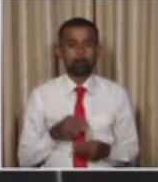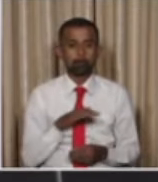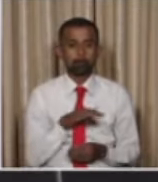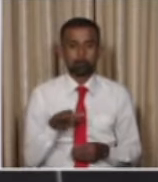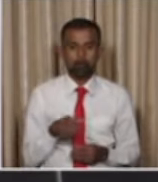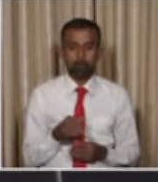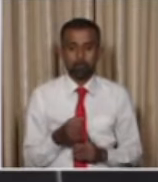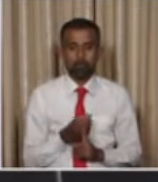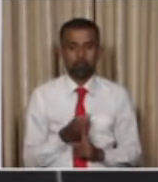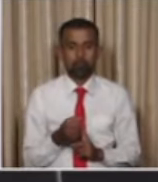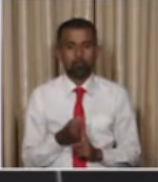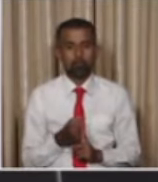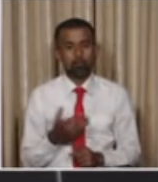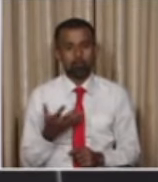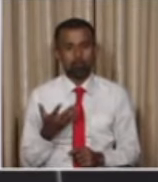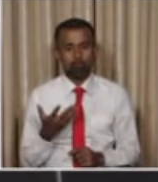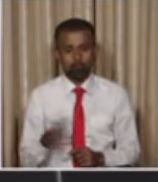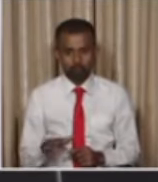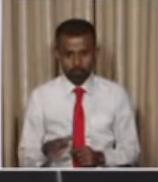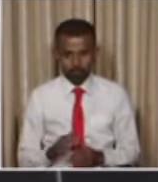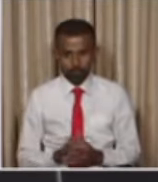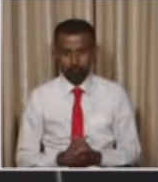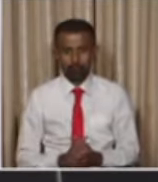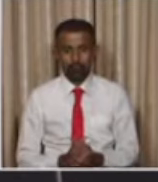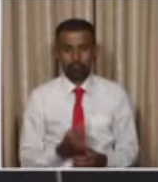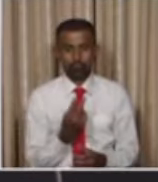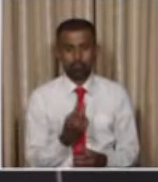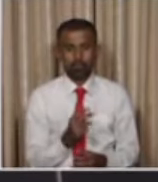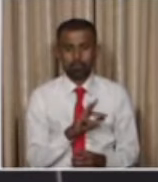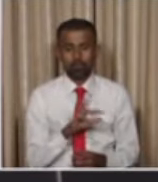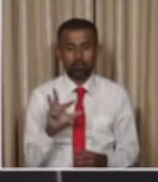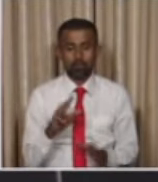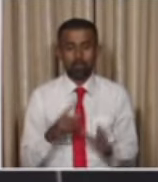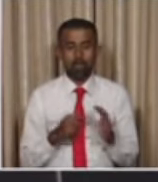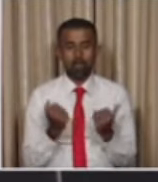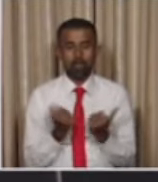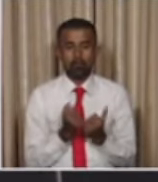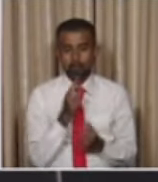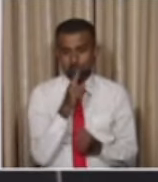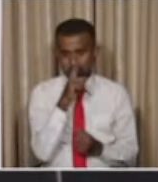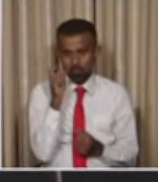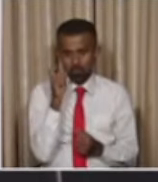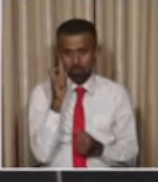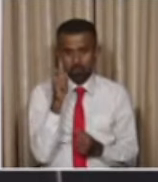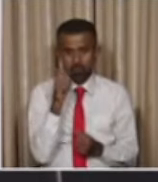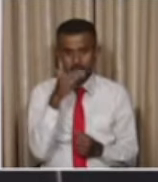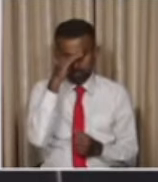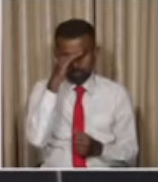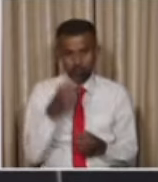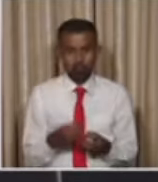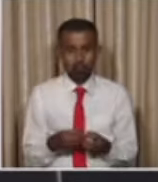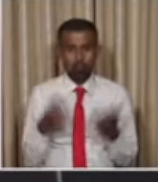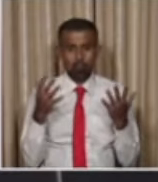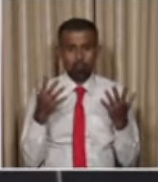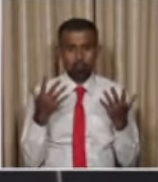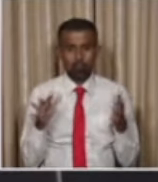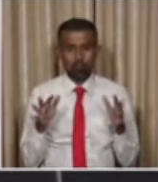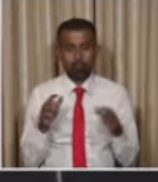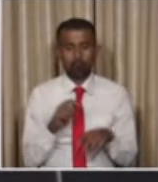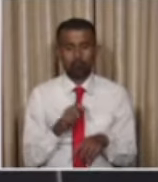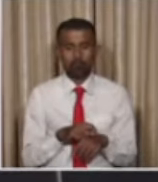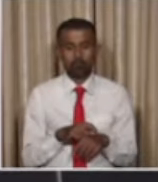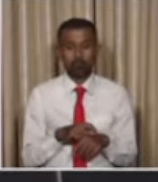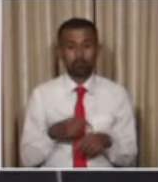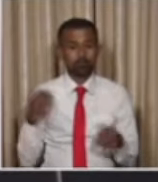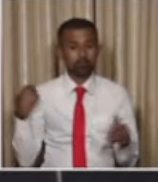starting from 2019 April, when we faced the Easter Sunday attacks. From there onwards, we have had